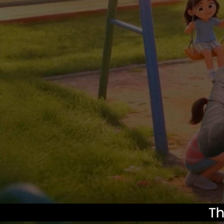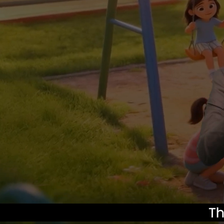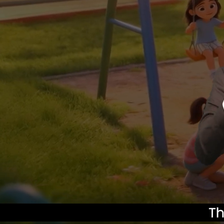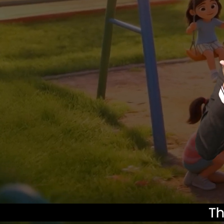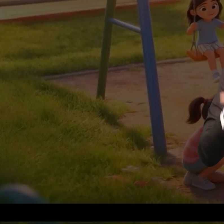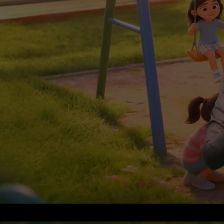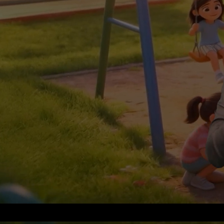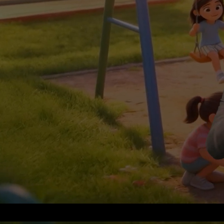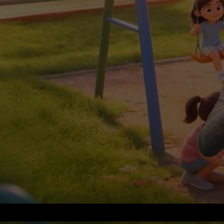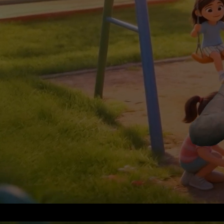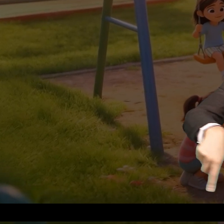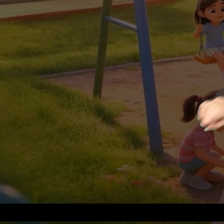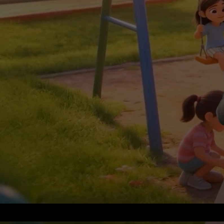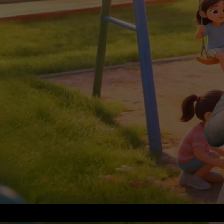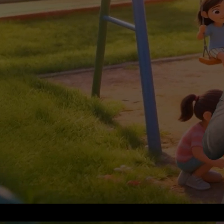That's all for today, students.